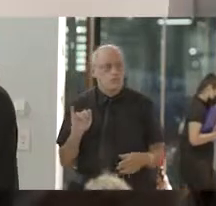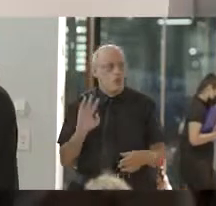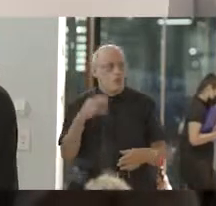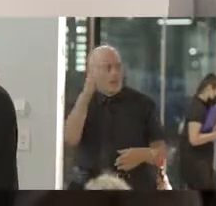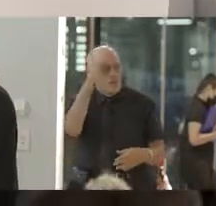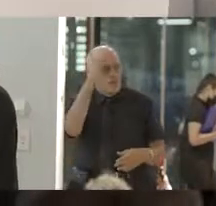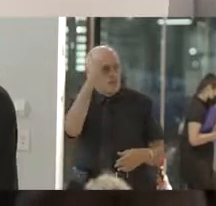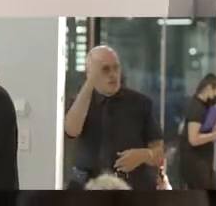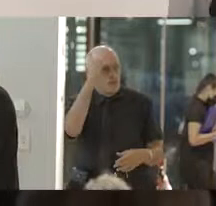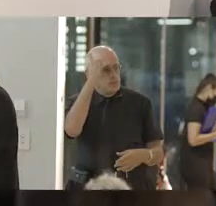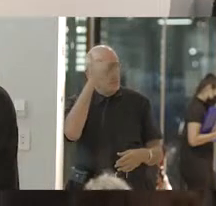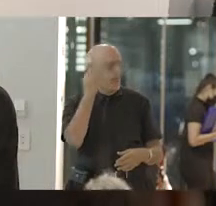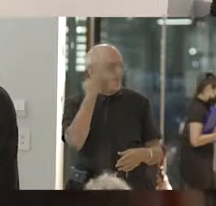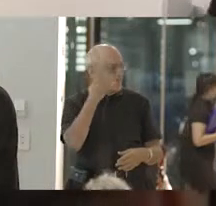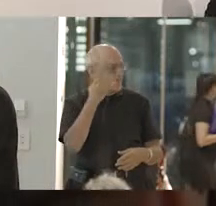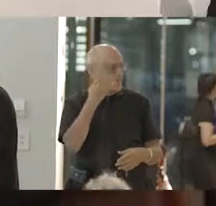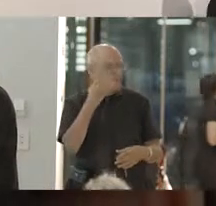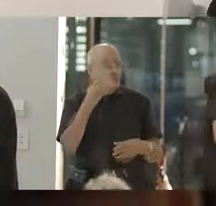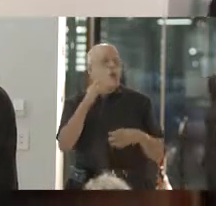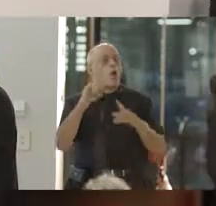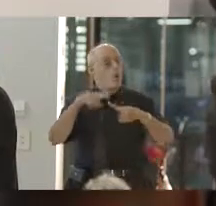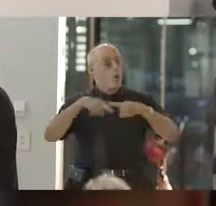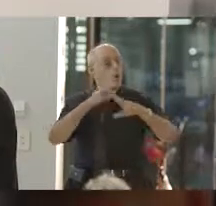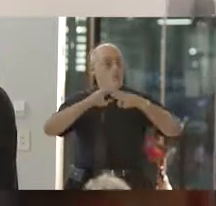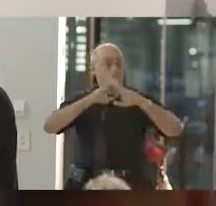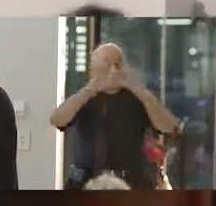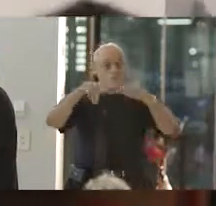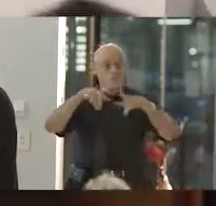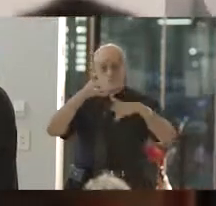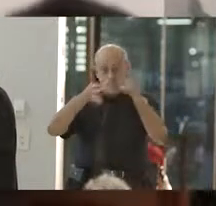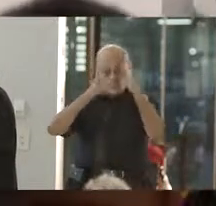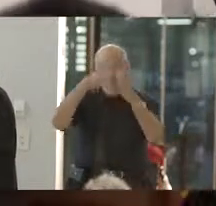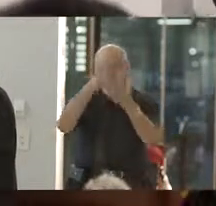think about the protection system that we're designing around the authority,